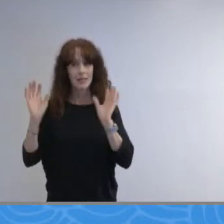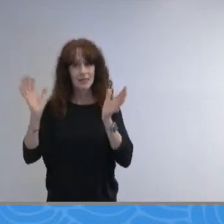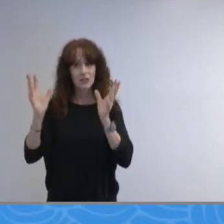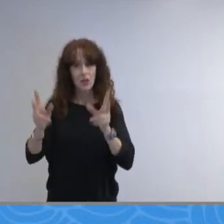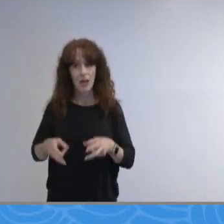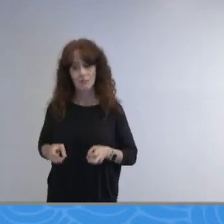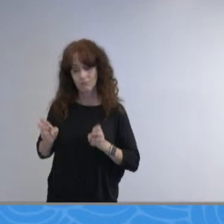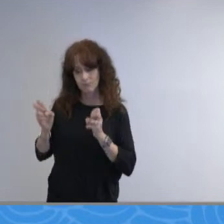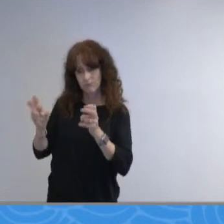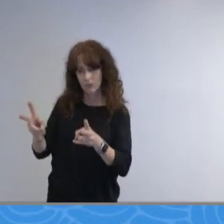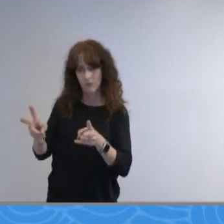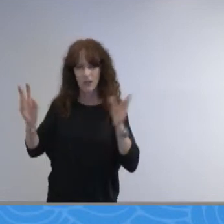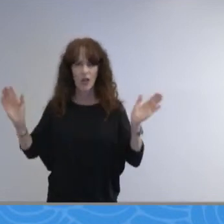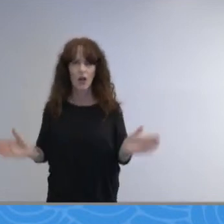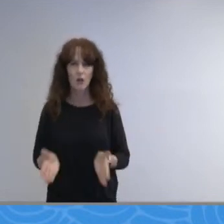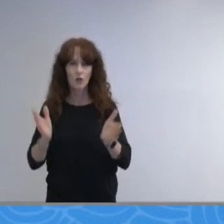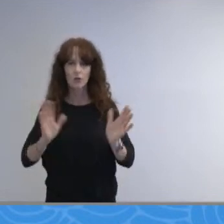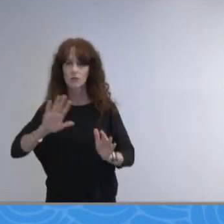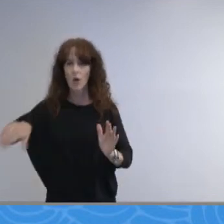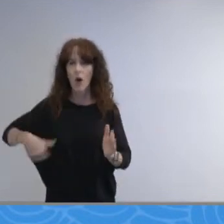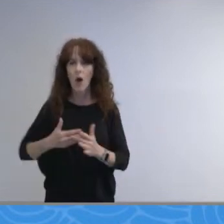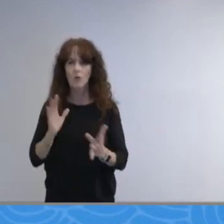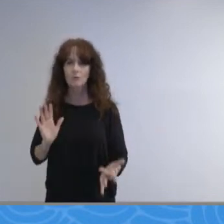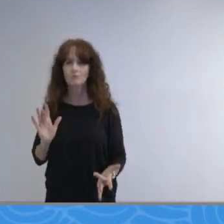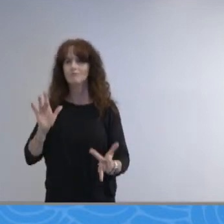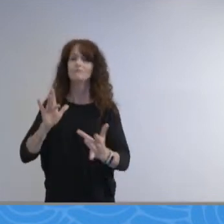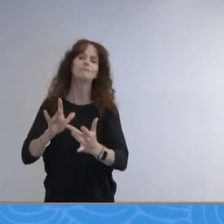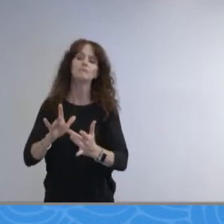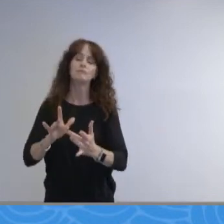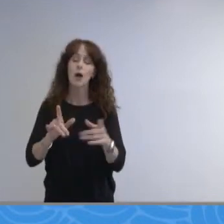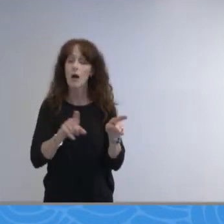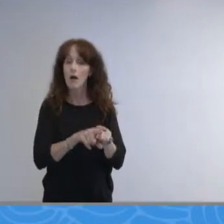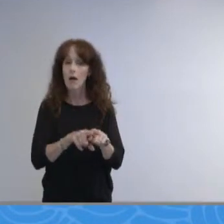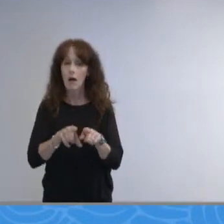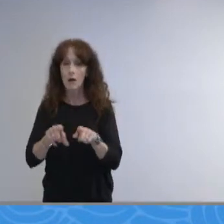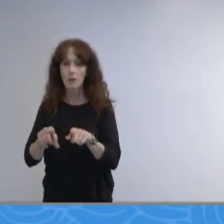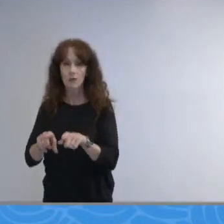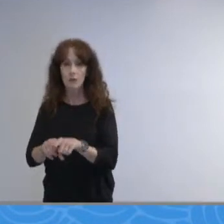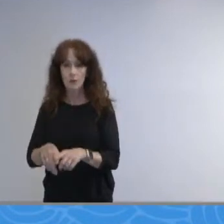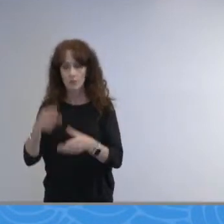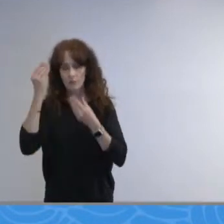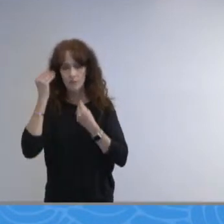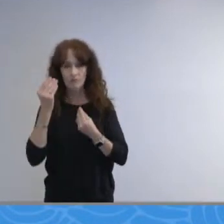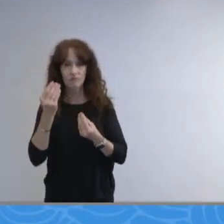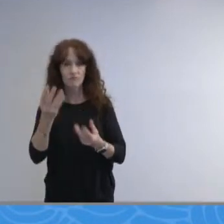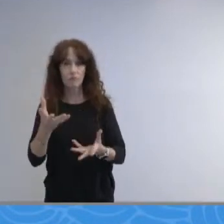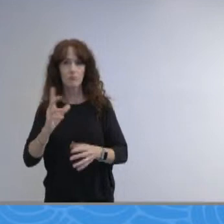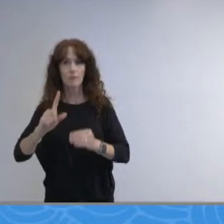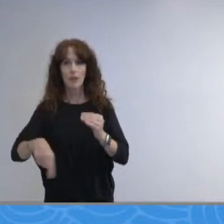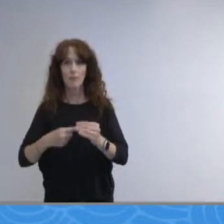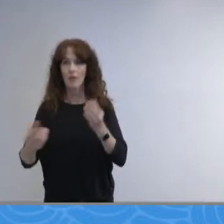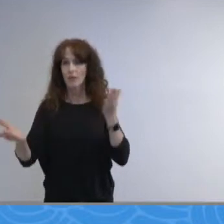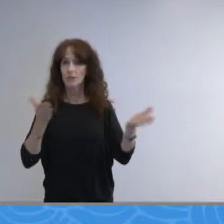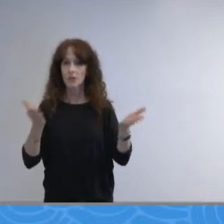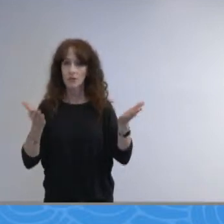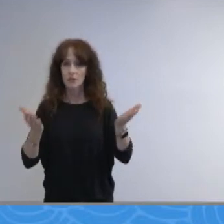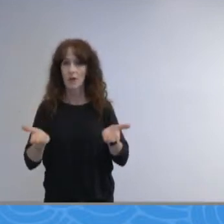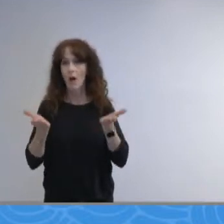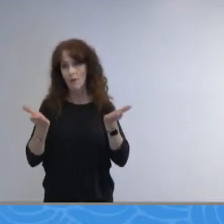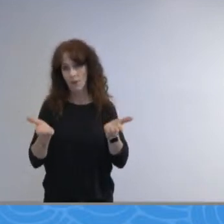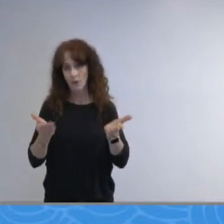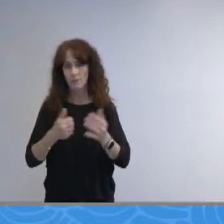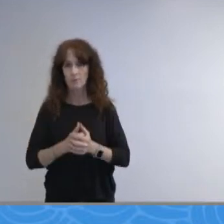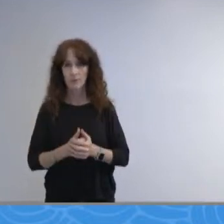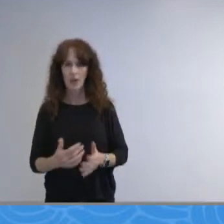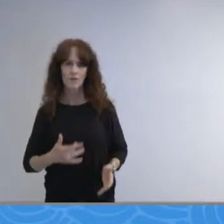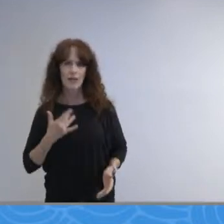I encourage you, all of us, to reach out. Additionally, I will be telling you a little bit more about the services that we offer. So if you feel